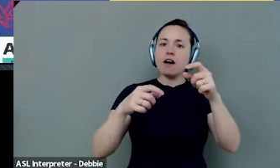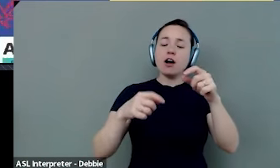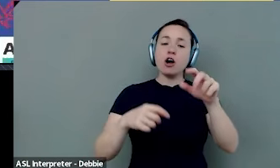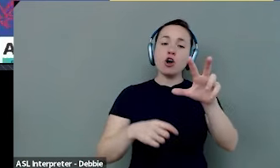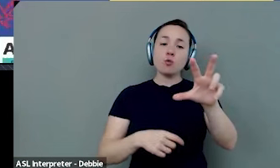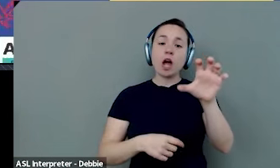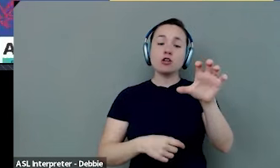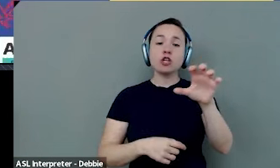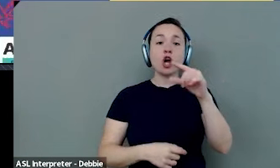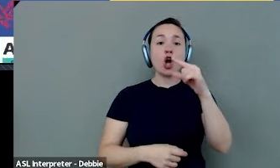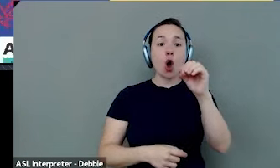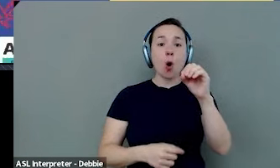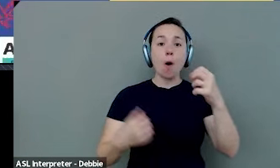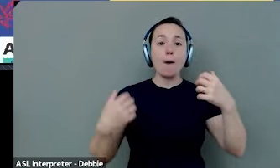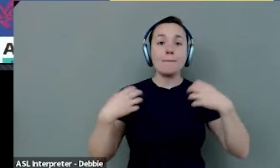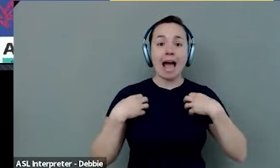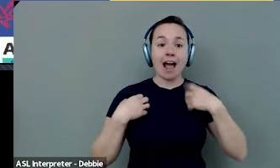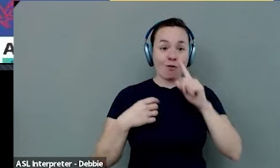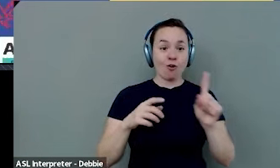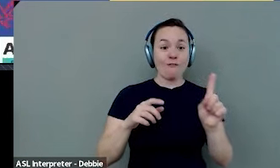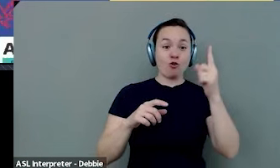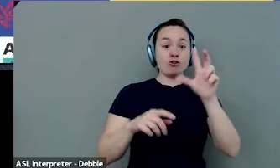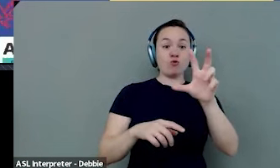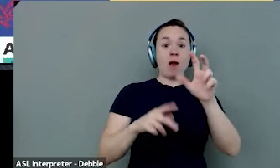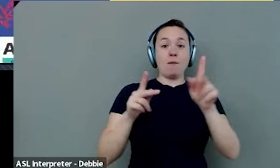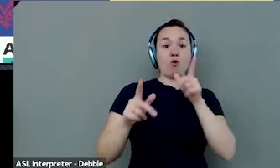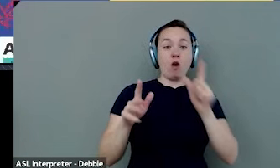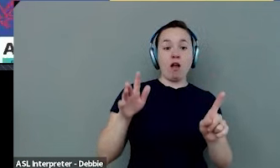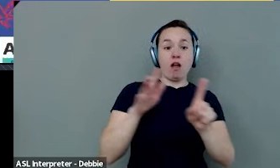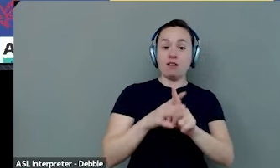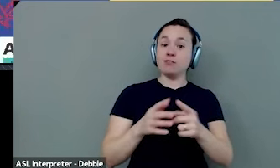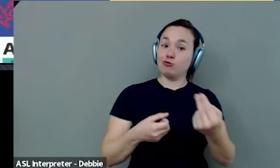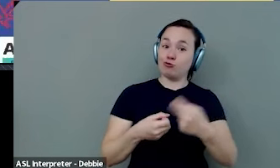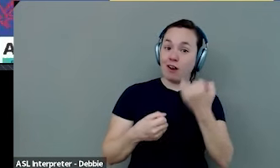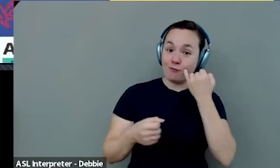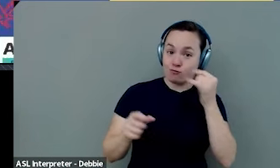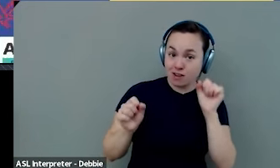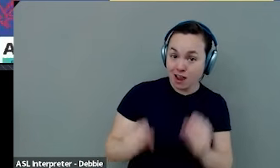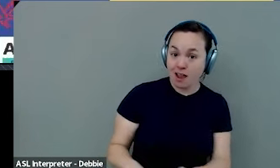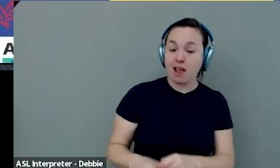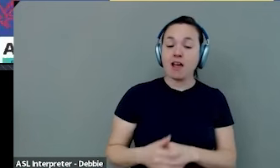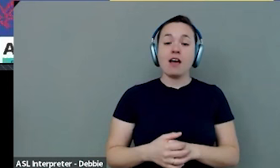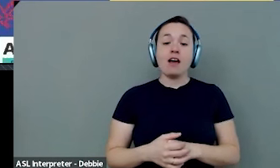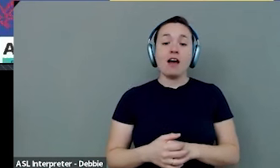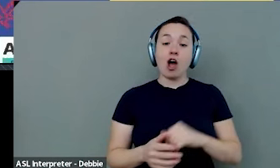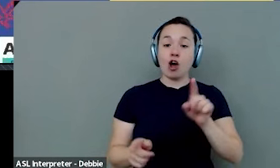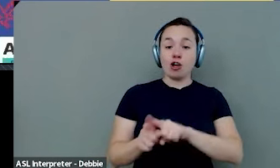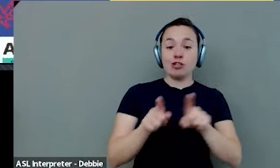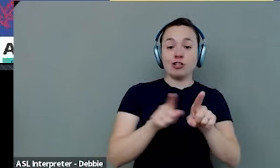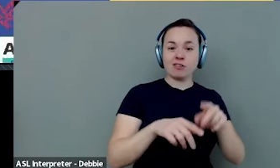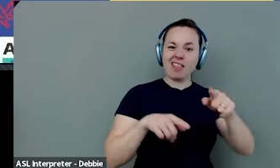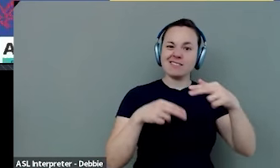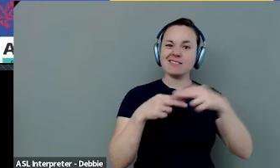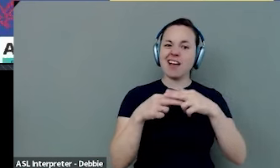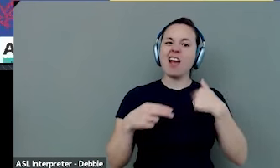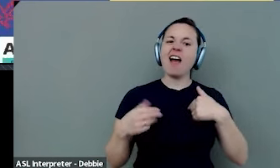go bags for the first 300 attendees. So please join us if you can. And also on the slide, there is